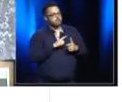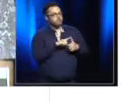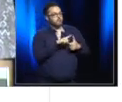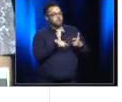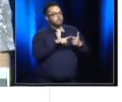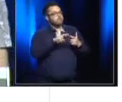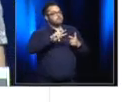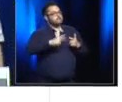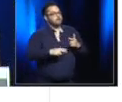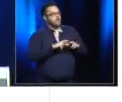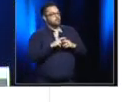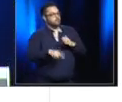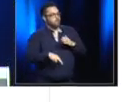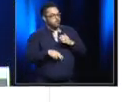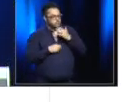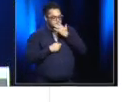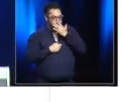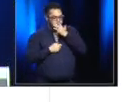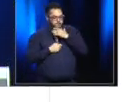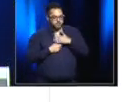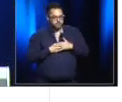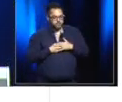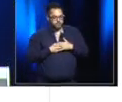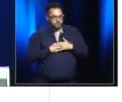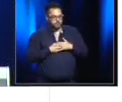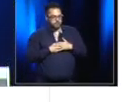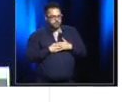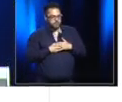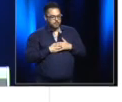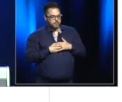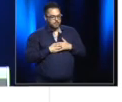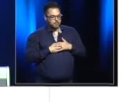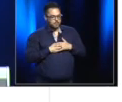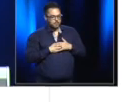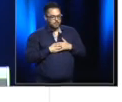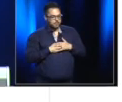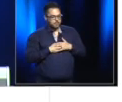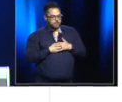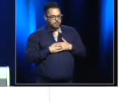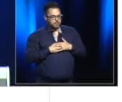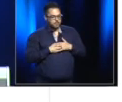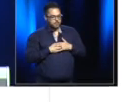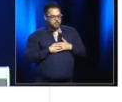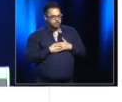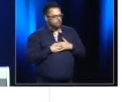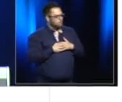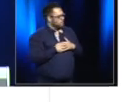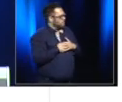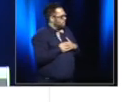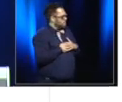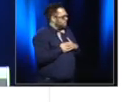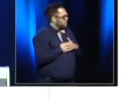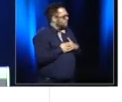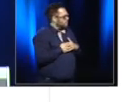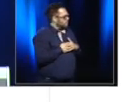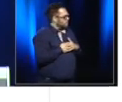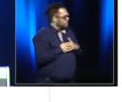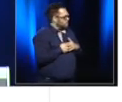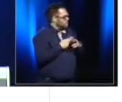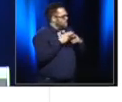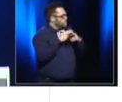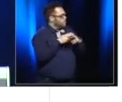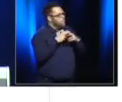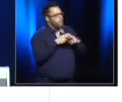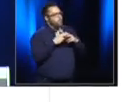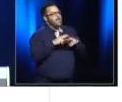result that if you're too big, it's actually not so good. Your survival rate drops off. And we suspect that's probably because these guys are so fat that they